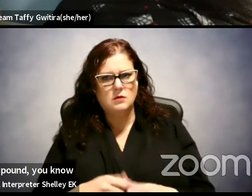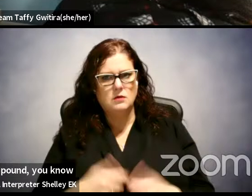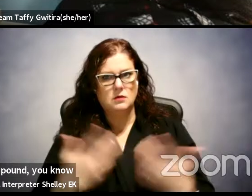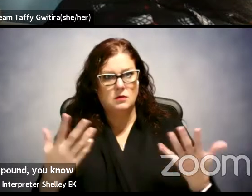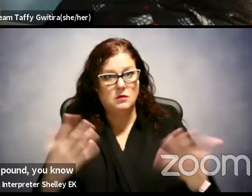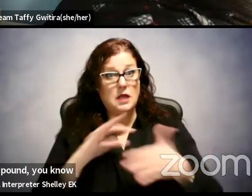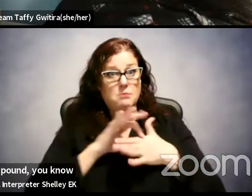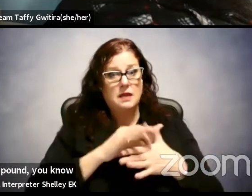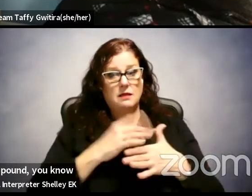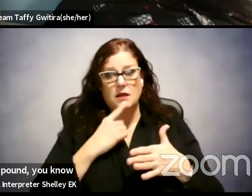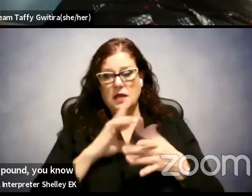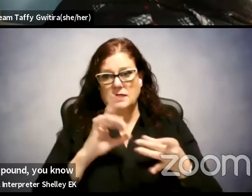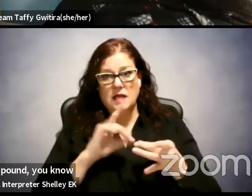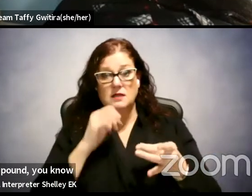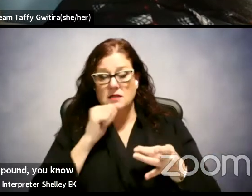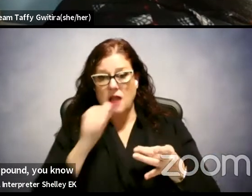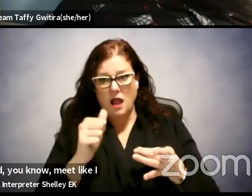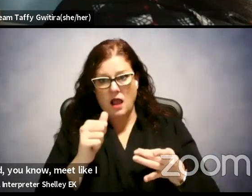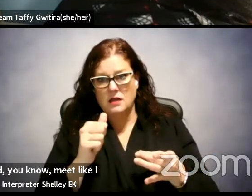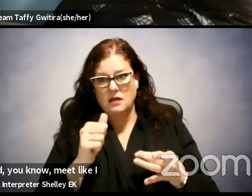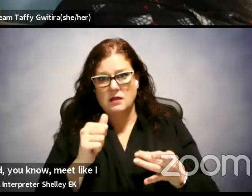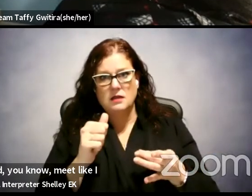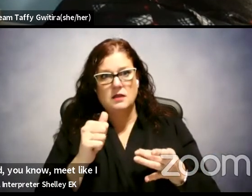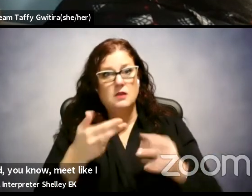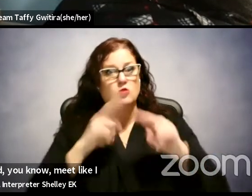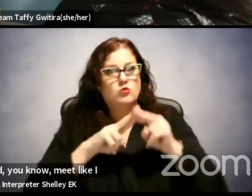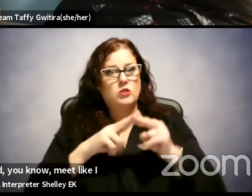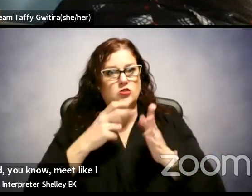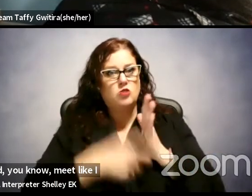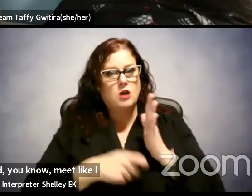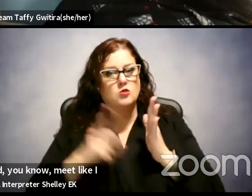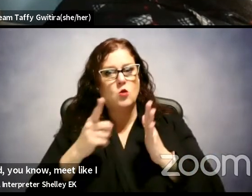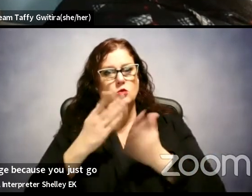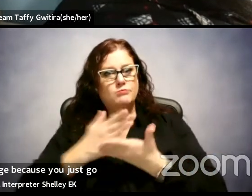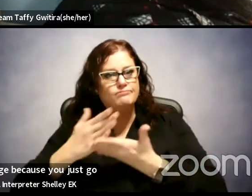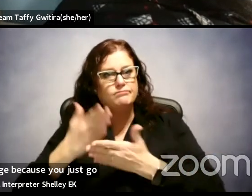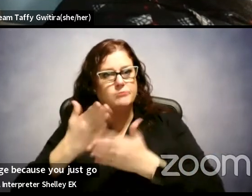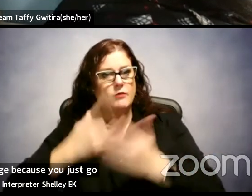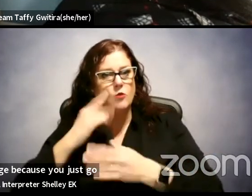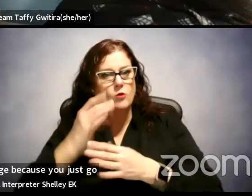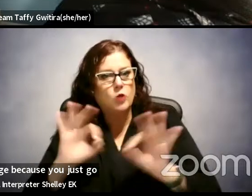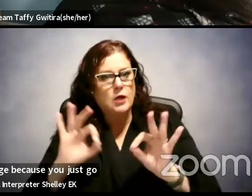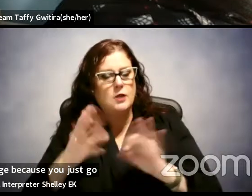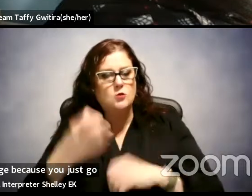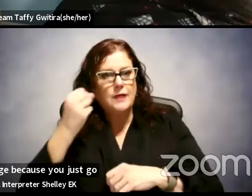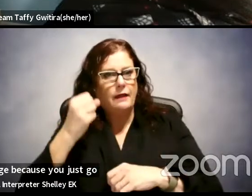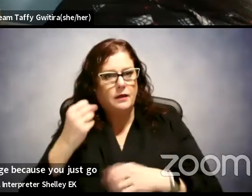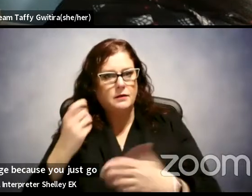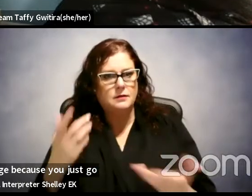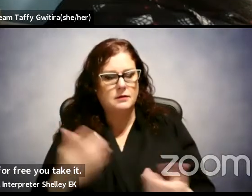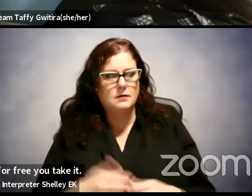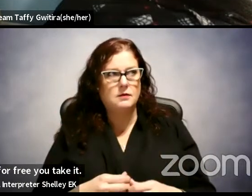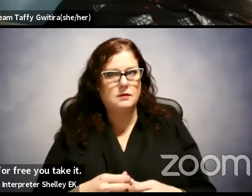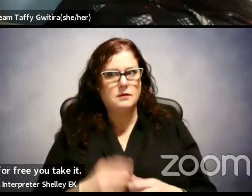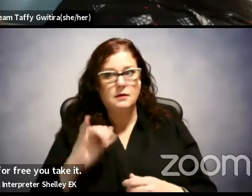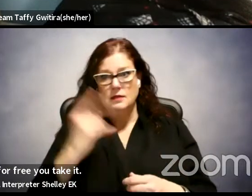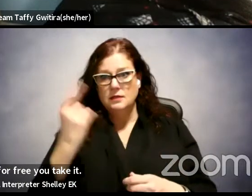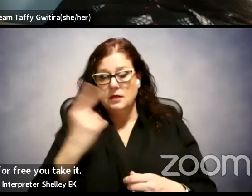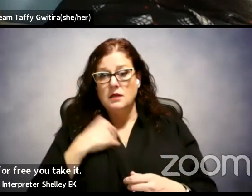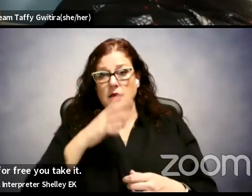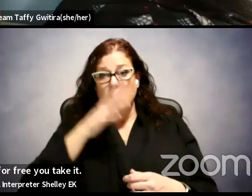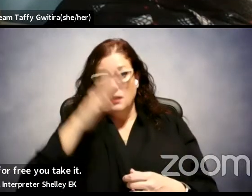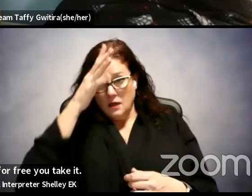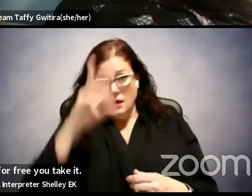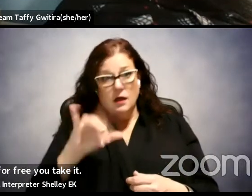Meat, like I said, is not going to be a upcharge, because you just go to the butcher, they cut it for free, you take it. And that's something that my parents did.